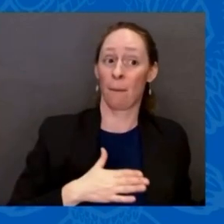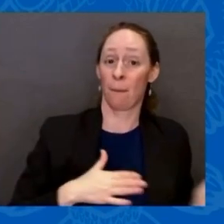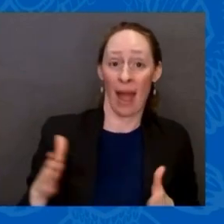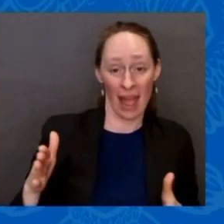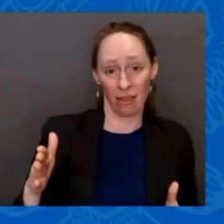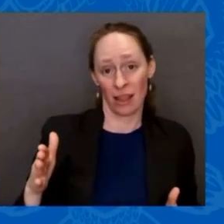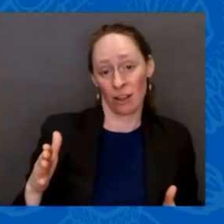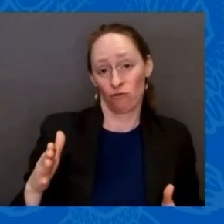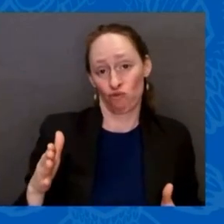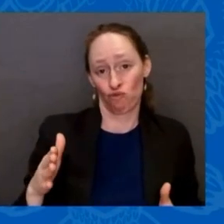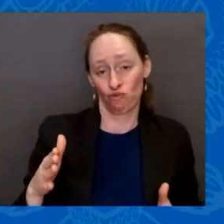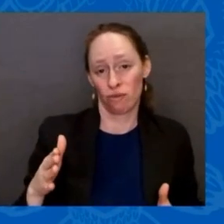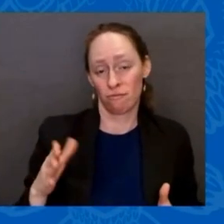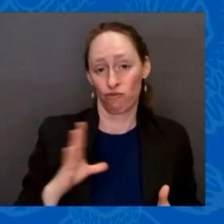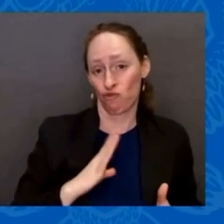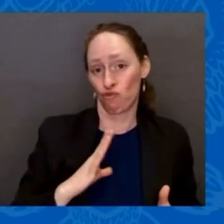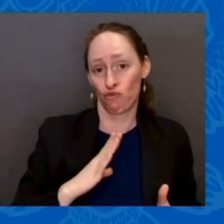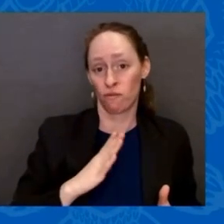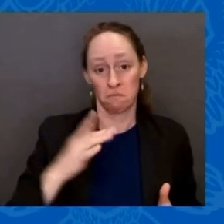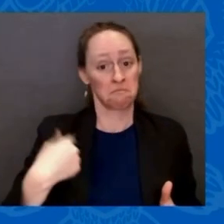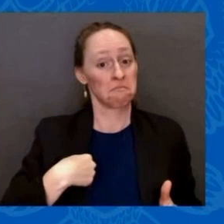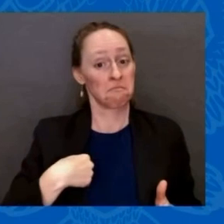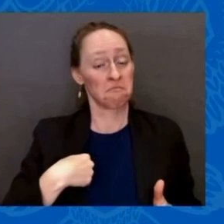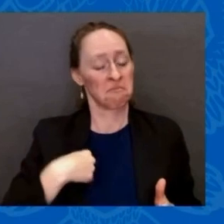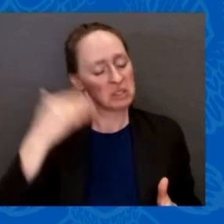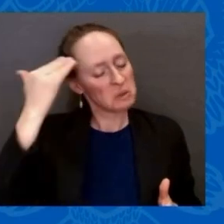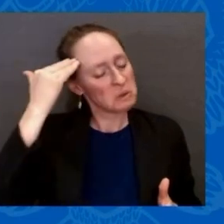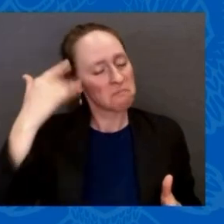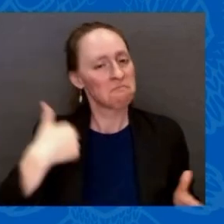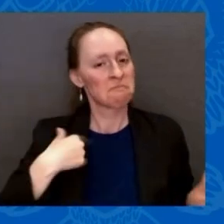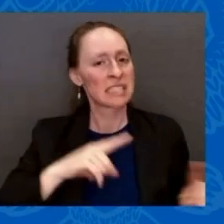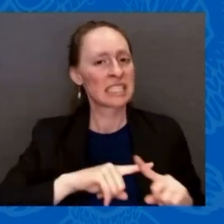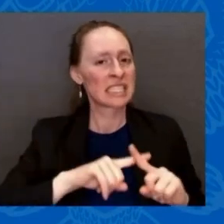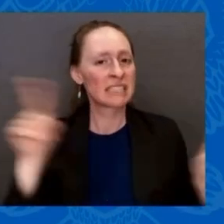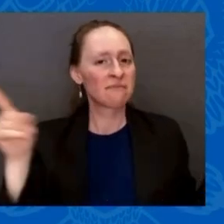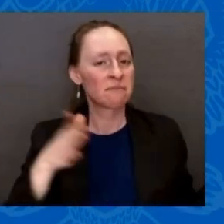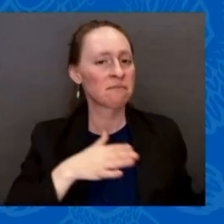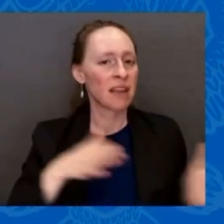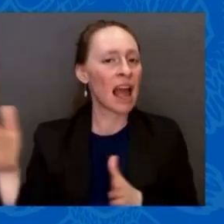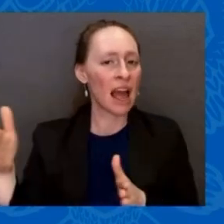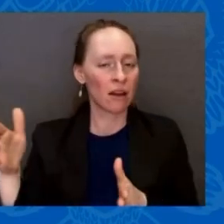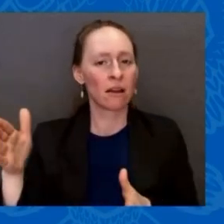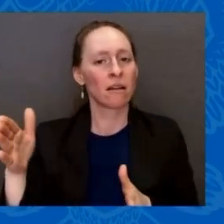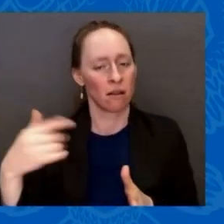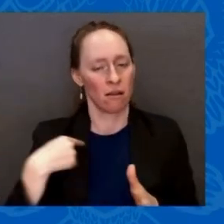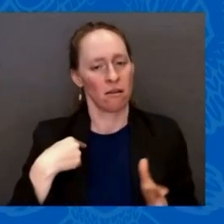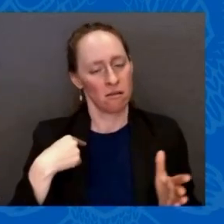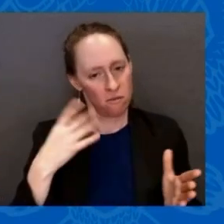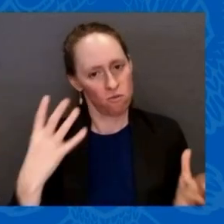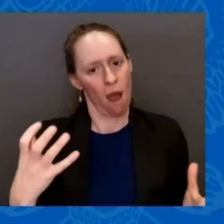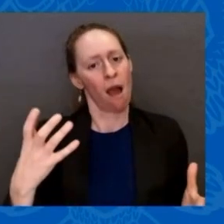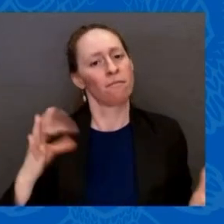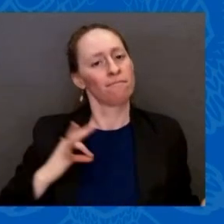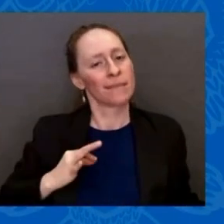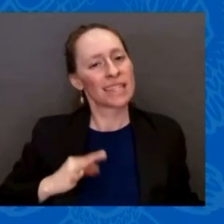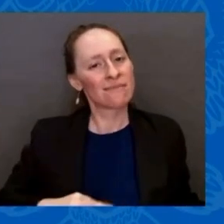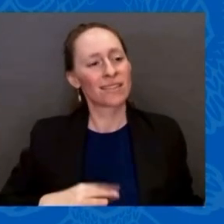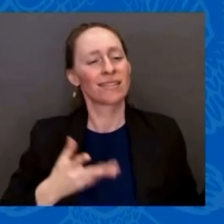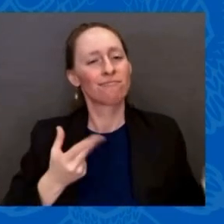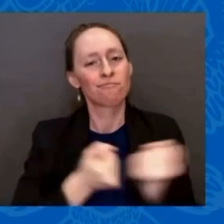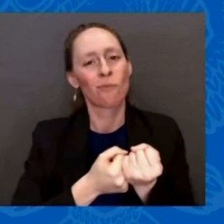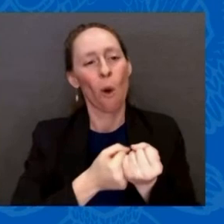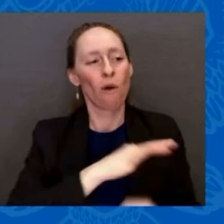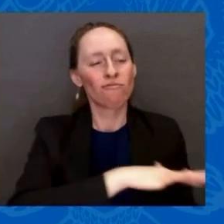power at the expense of consumers, the cops are back in the beat enforcing antitrust laws.